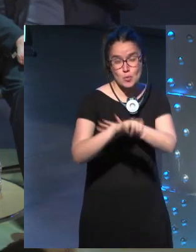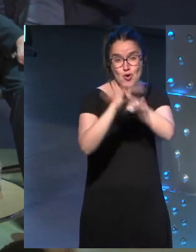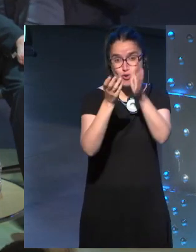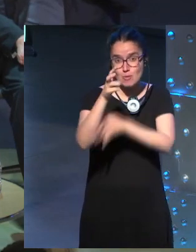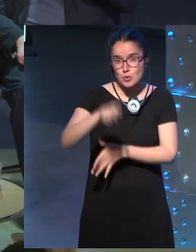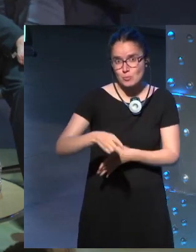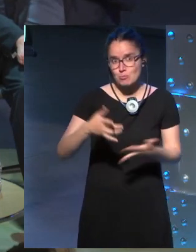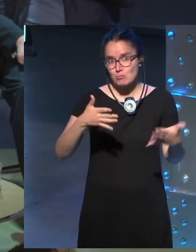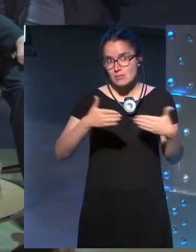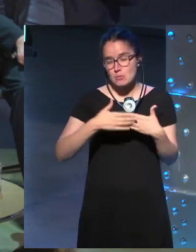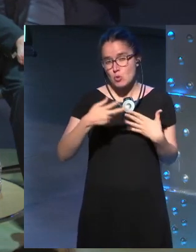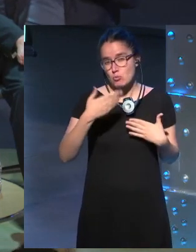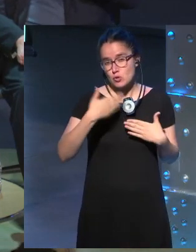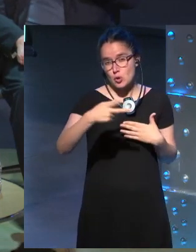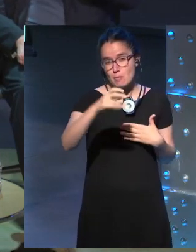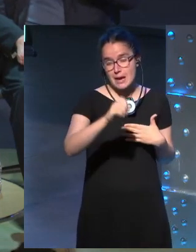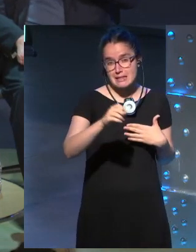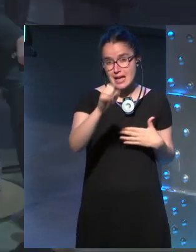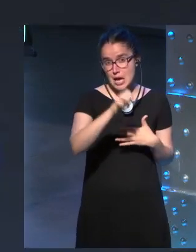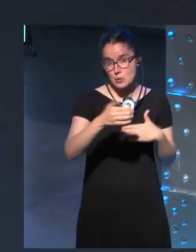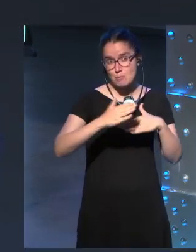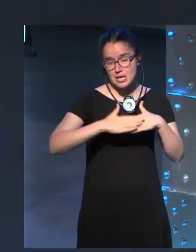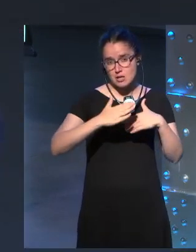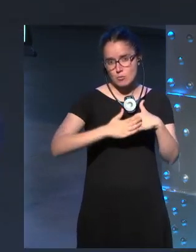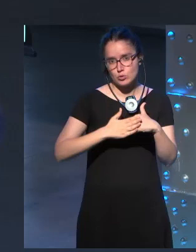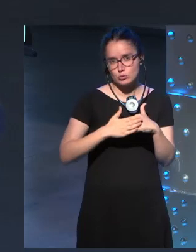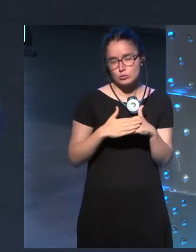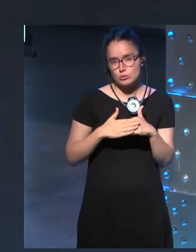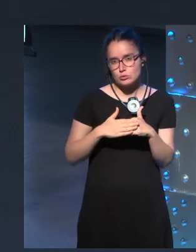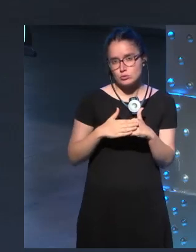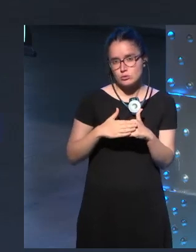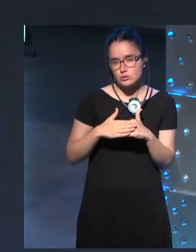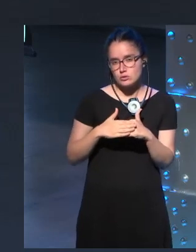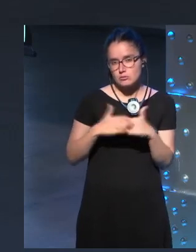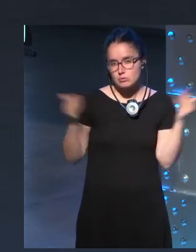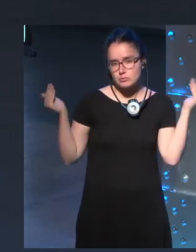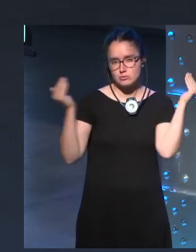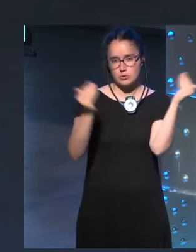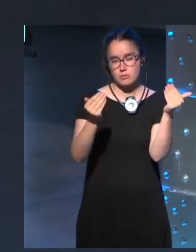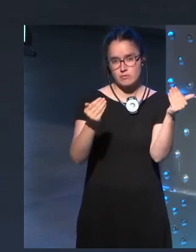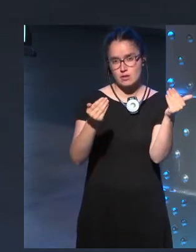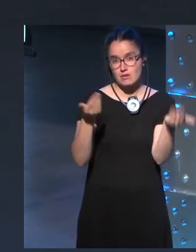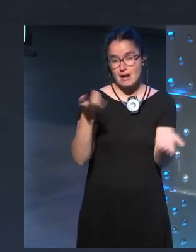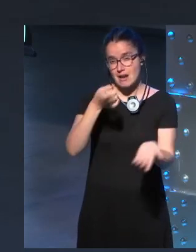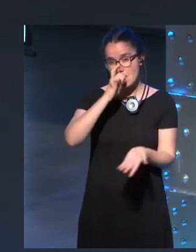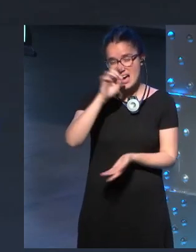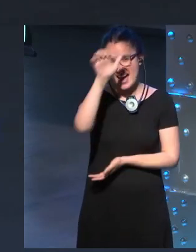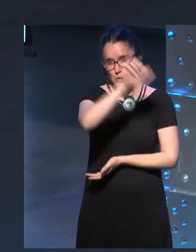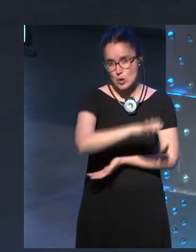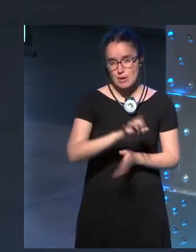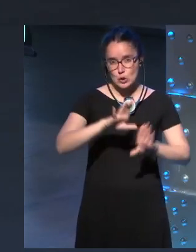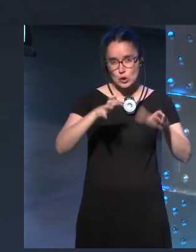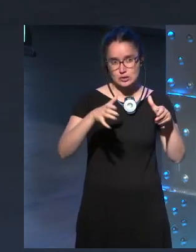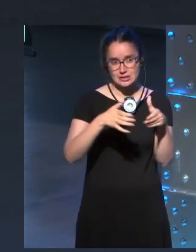although football is a global world, at least during the next 20 years, it will be absolutely focused on